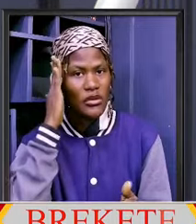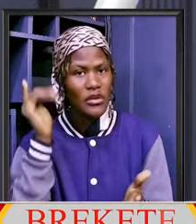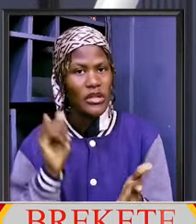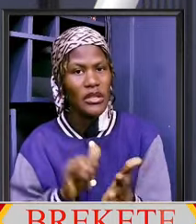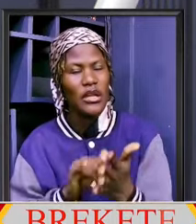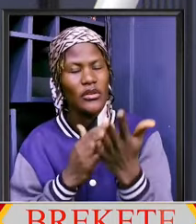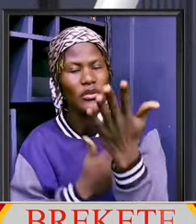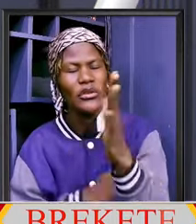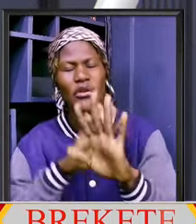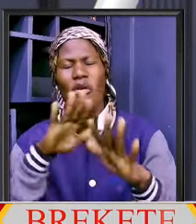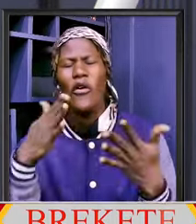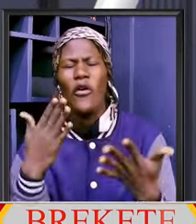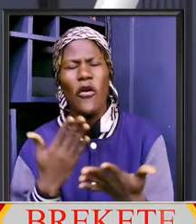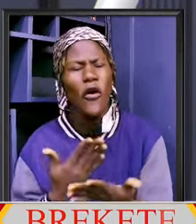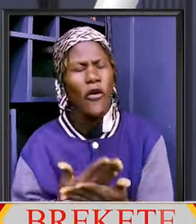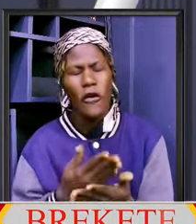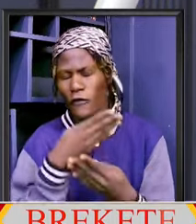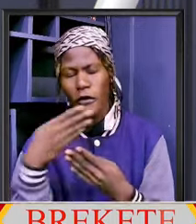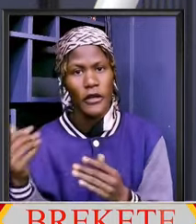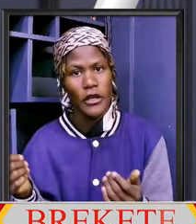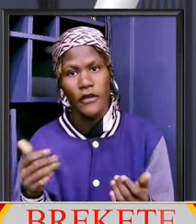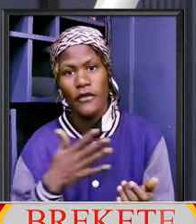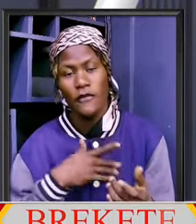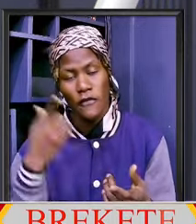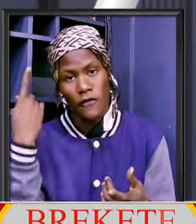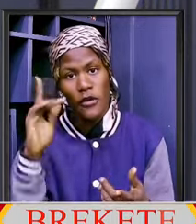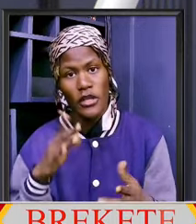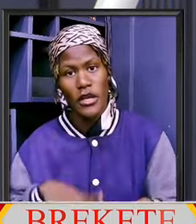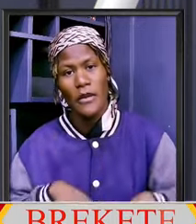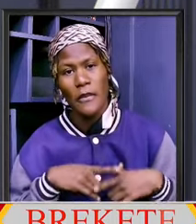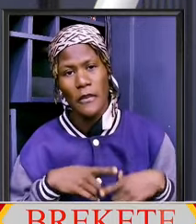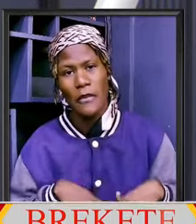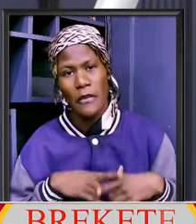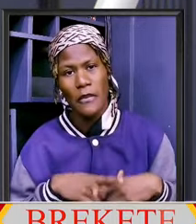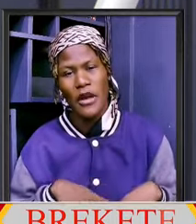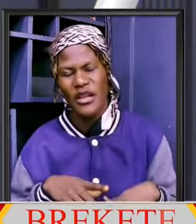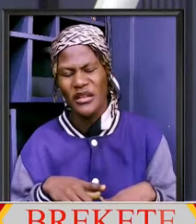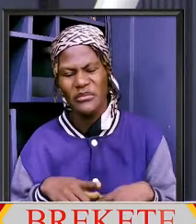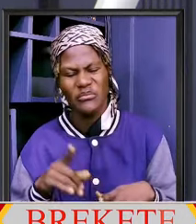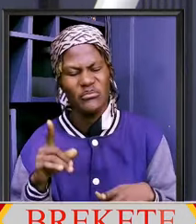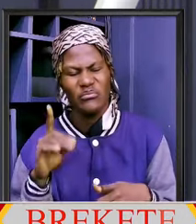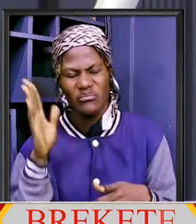all forgiving, but for their mind, then they doubt him.